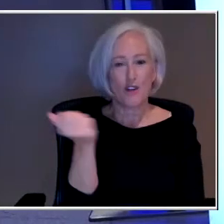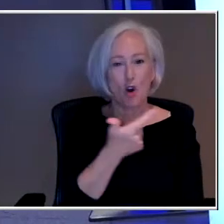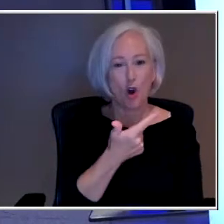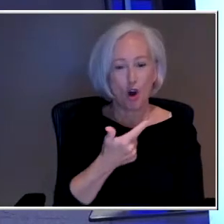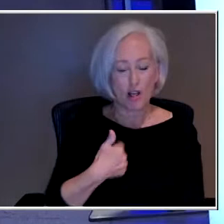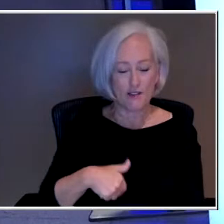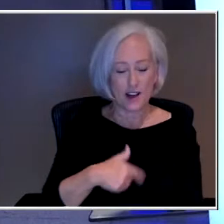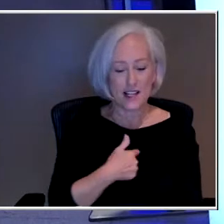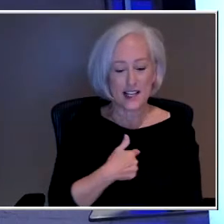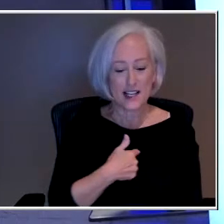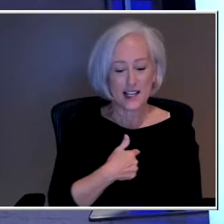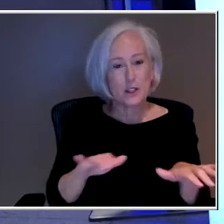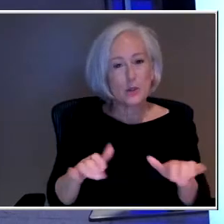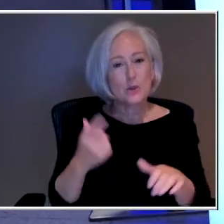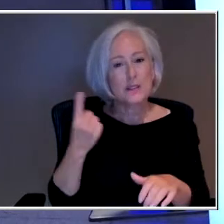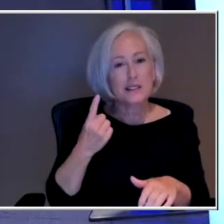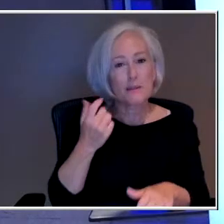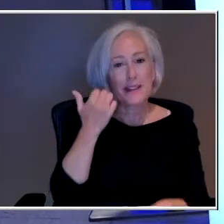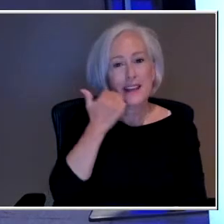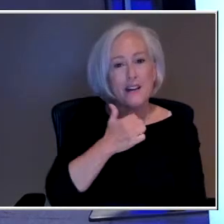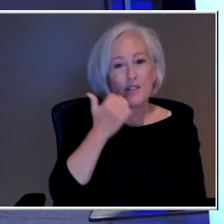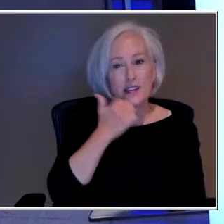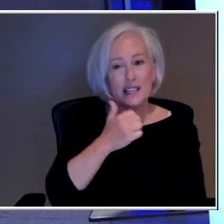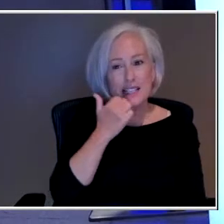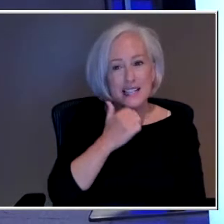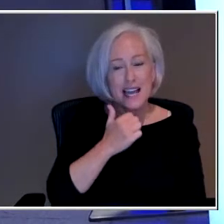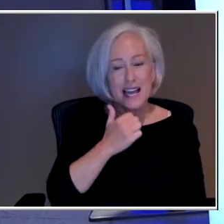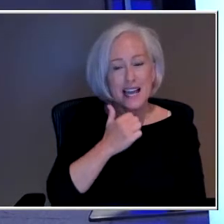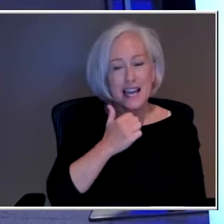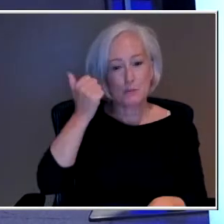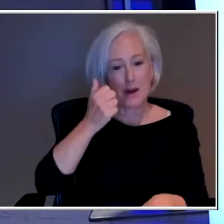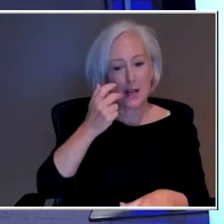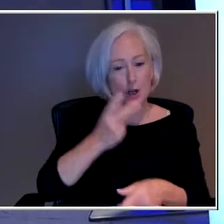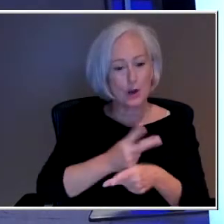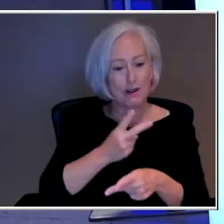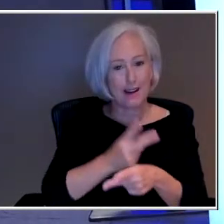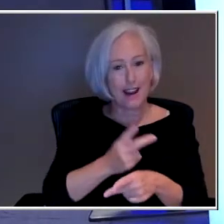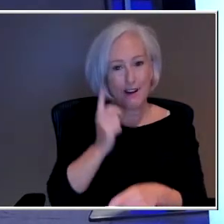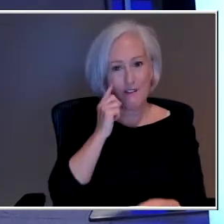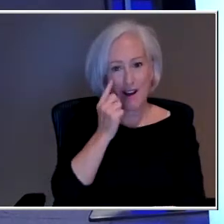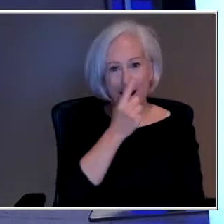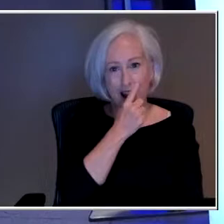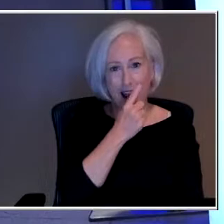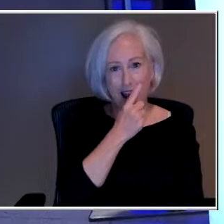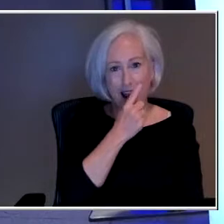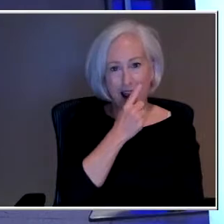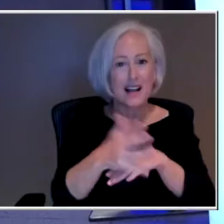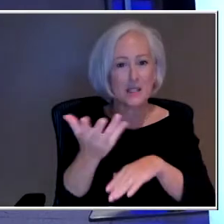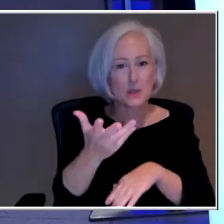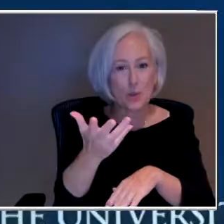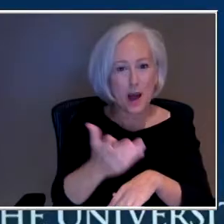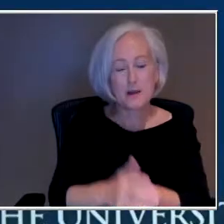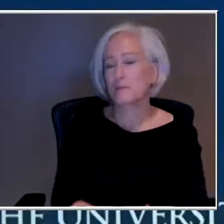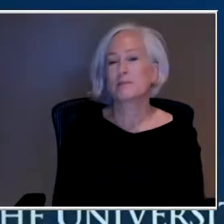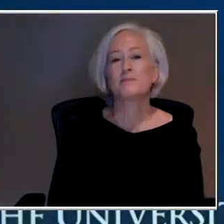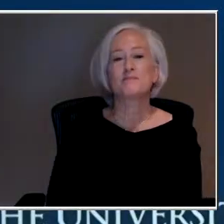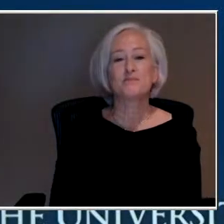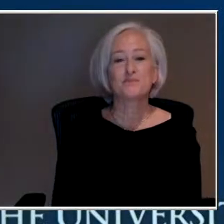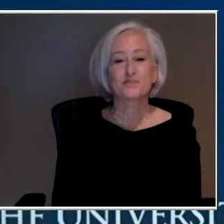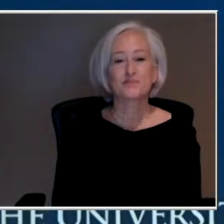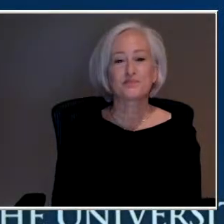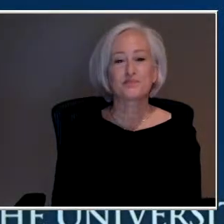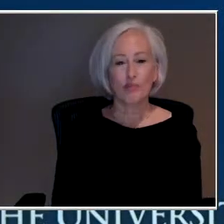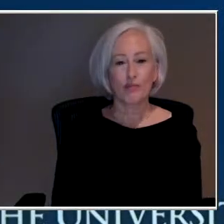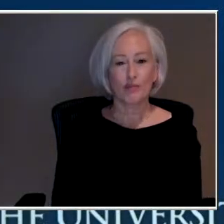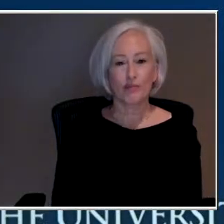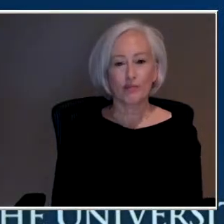doing day to day to be taking better care of our eyes? What's some advice you have? Yeah, so in the kid situation, I think just